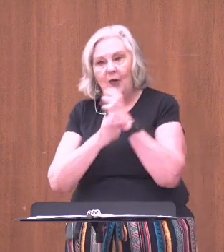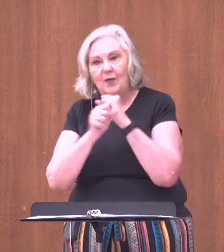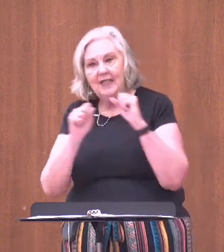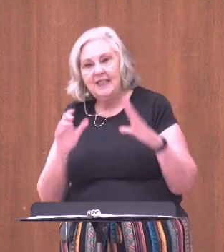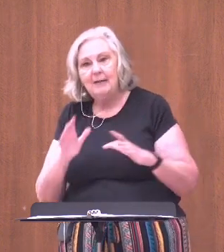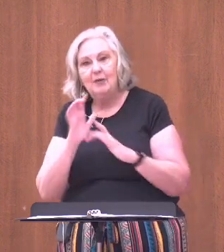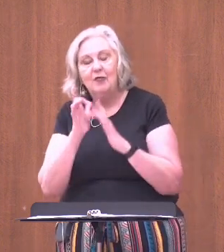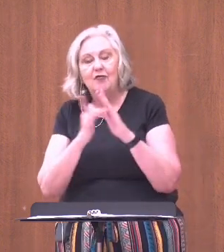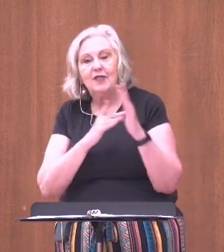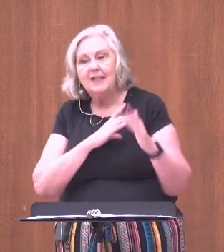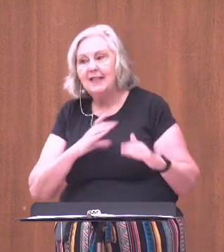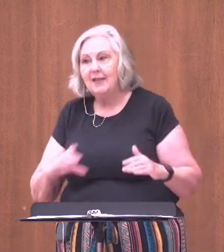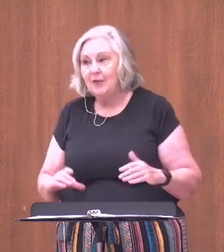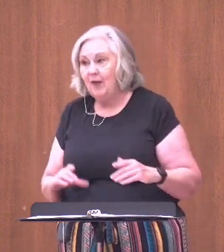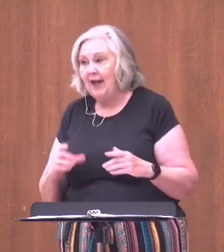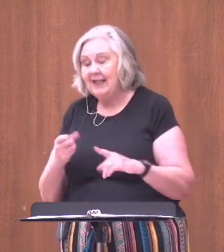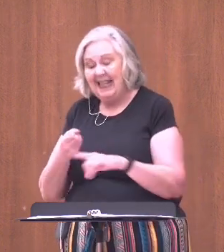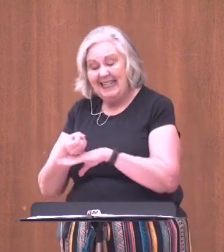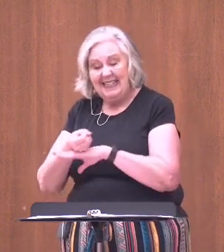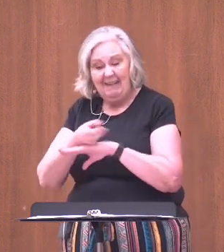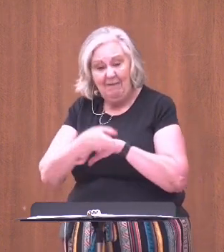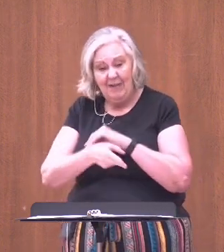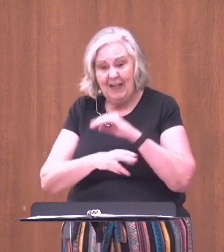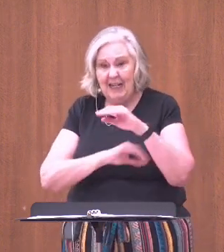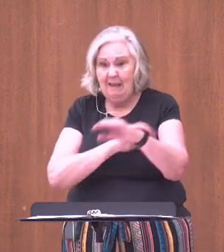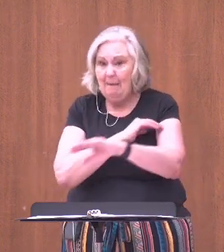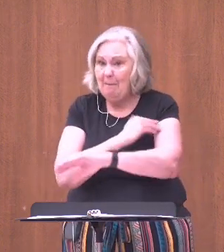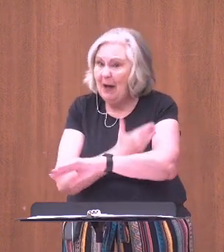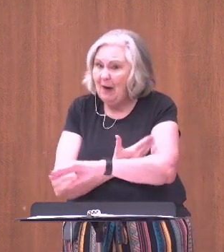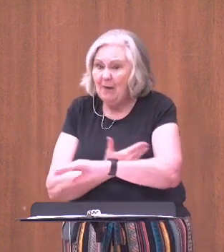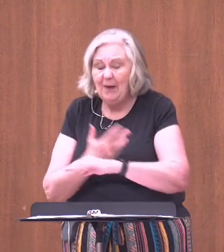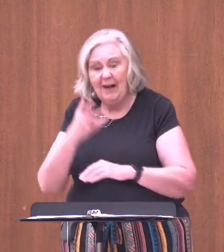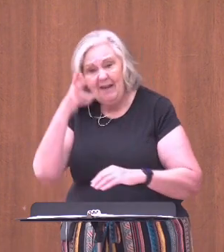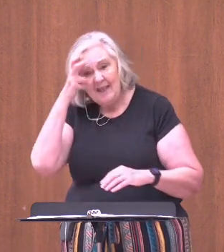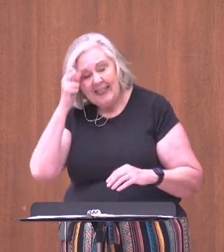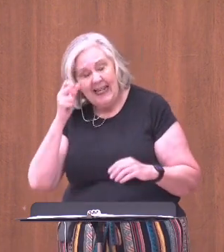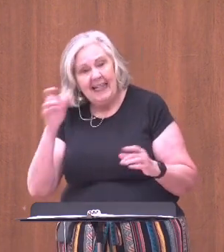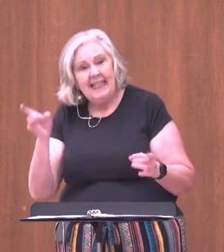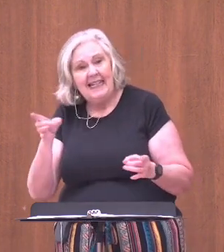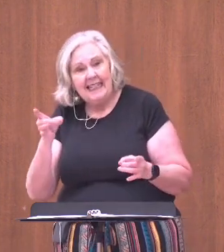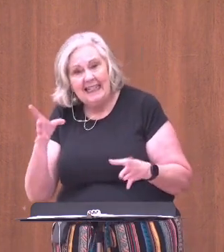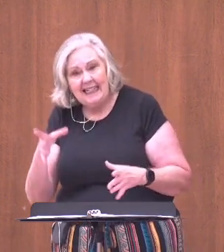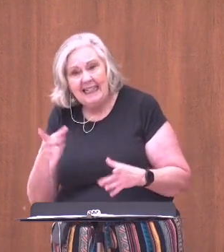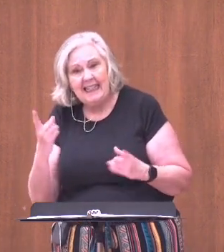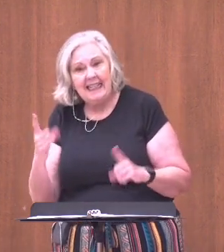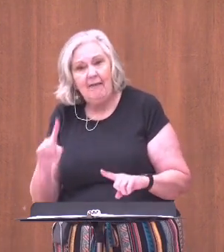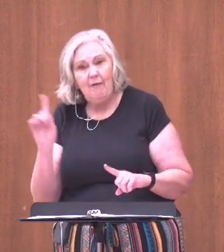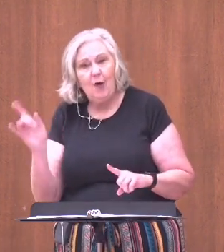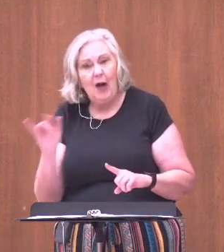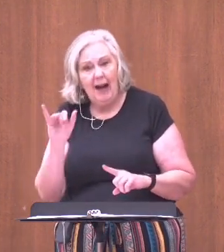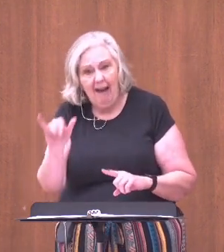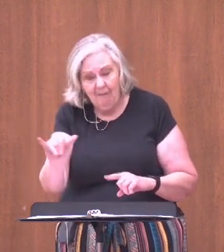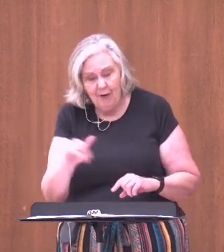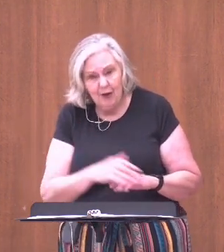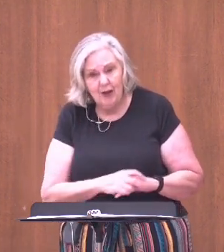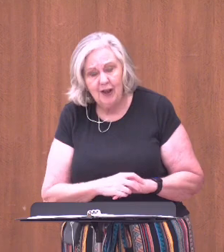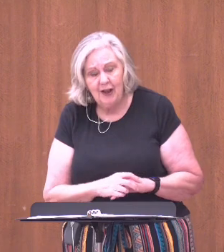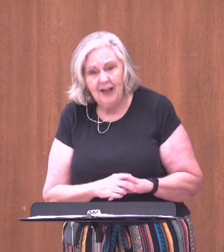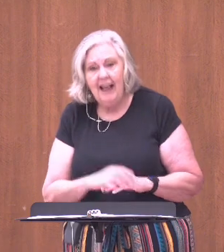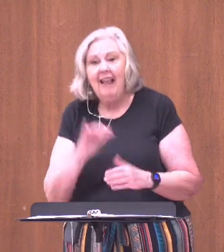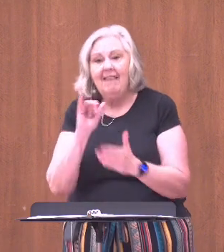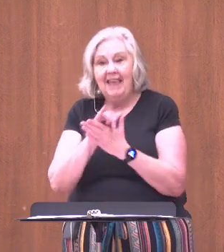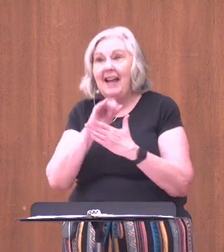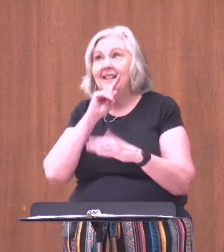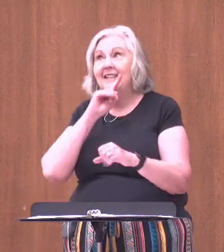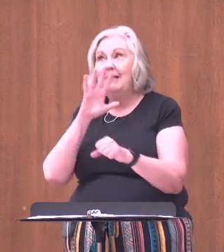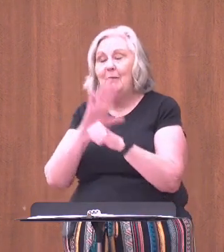Jesus Christ, has come to defeat the power of Satan and evil and death forever. And that is the